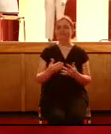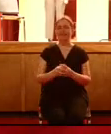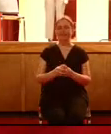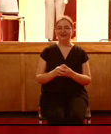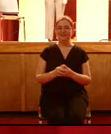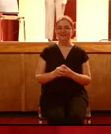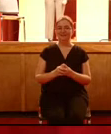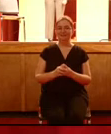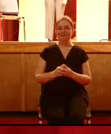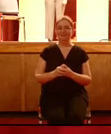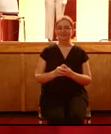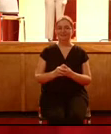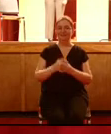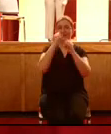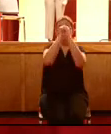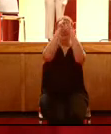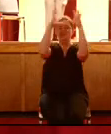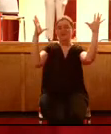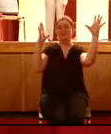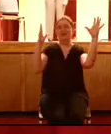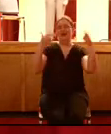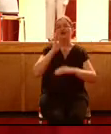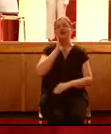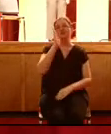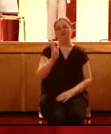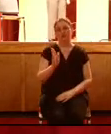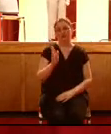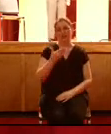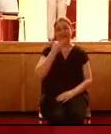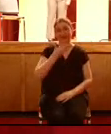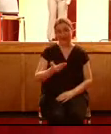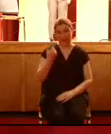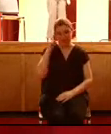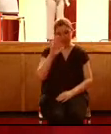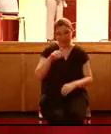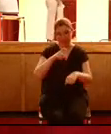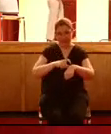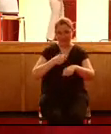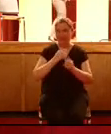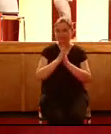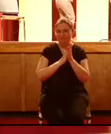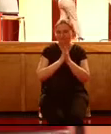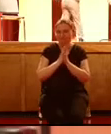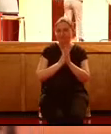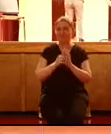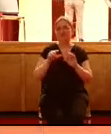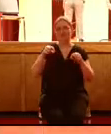envision a better future for your region. So thank you so much for your time, and I look forward to hearing the debate.